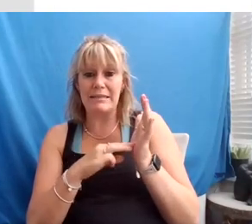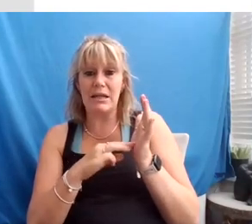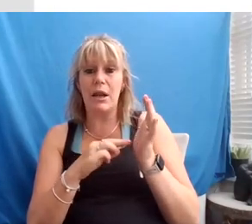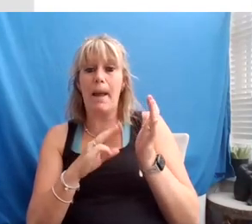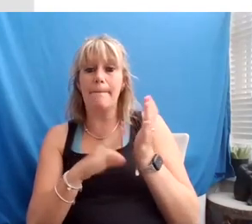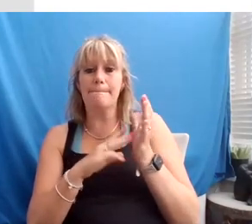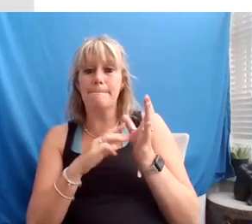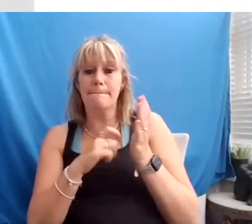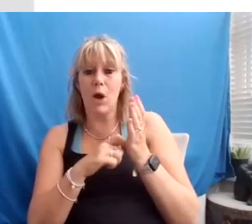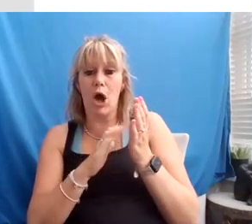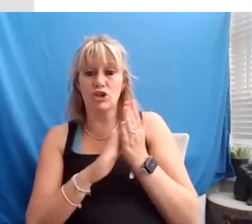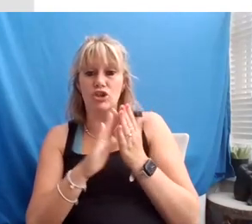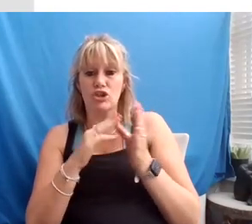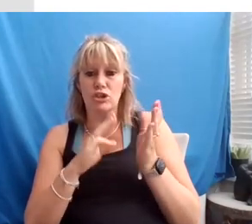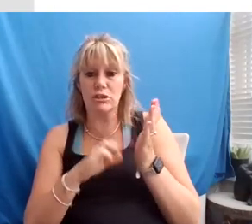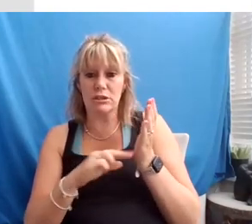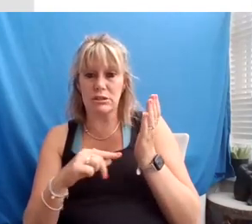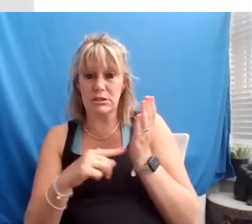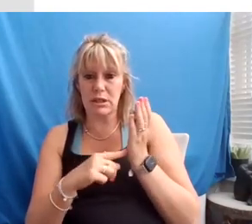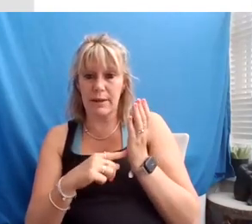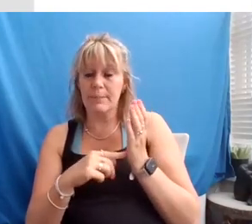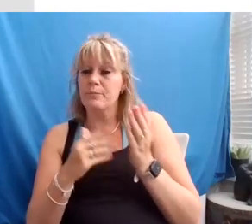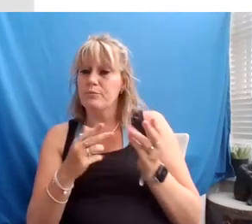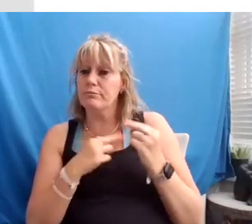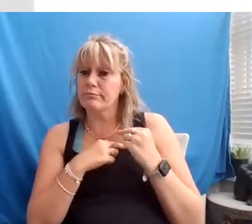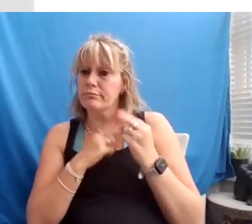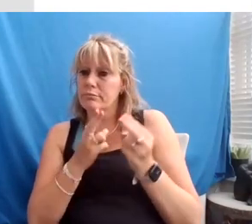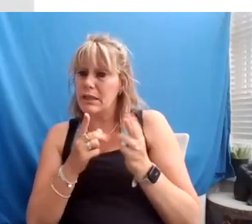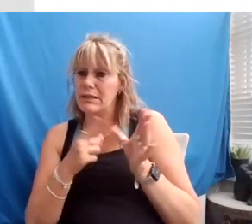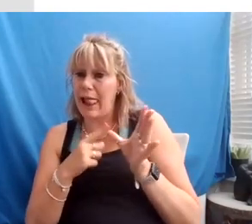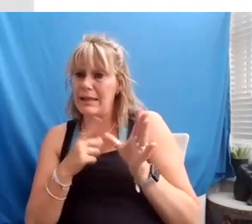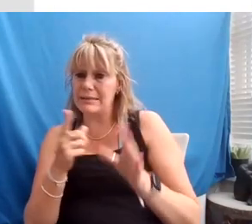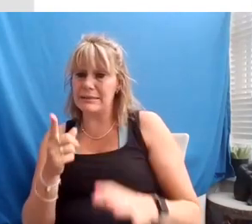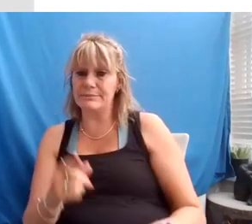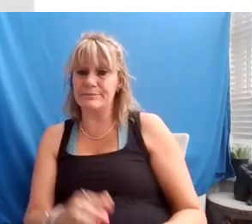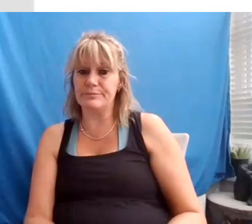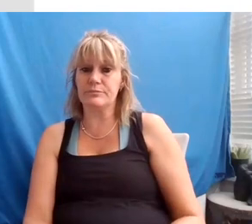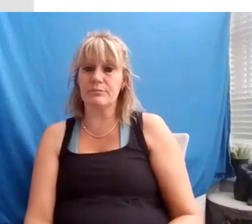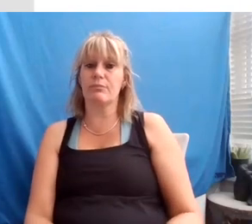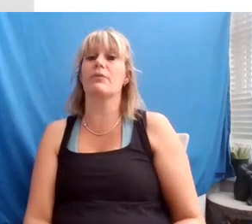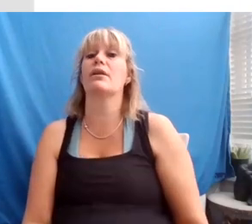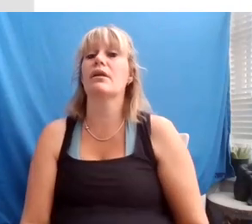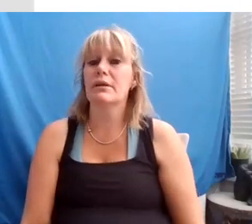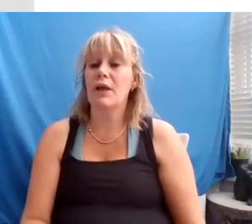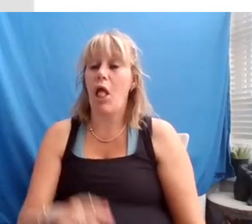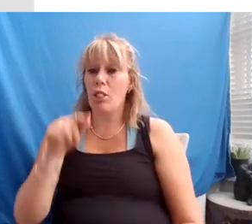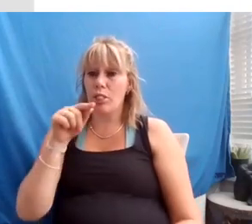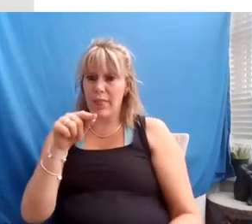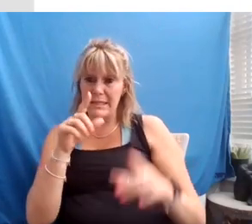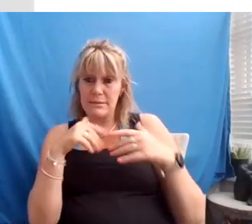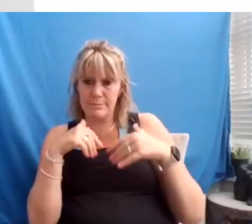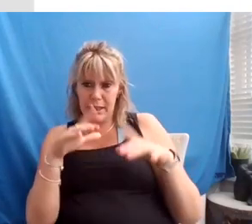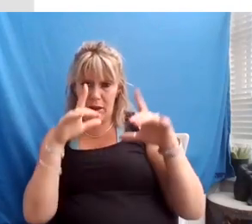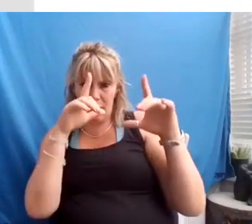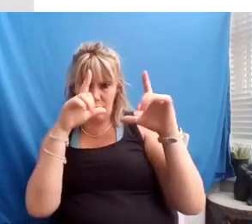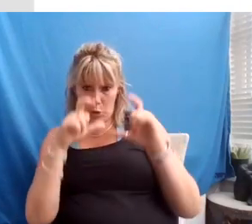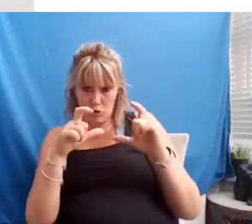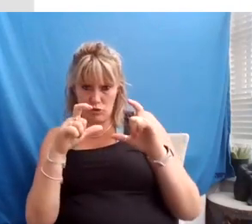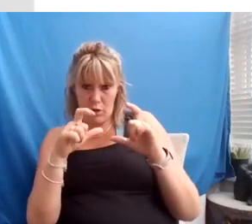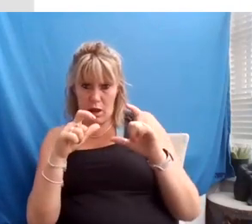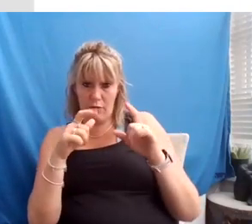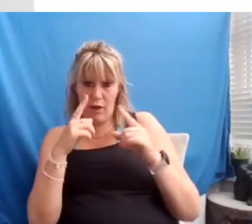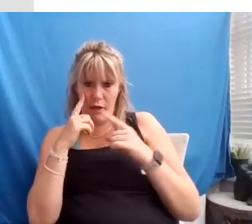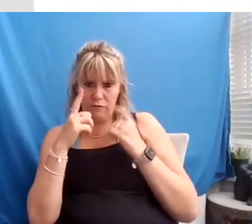So Alison, over to you. Yeah, so this was a photograph that I found in